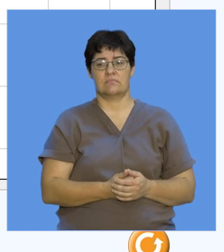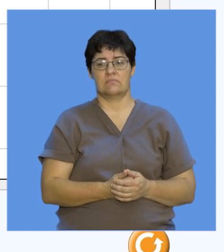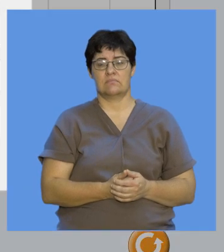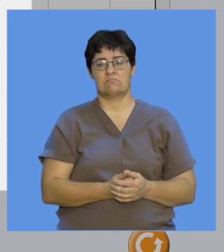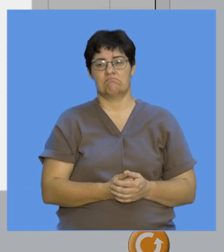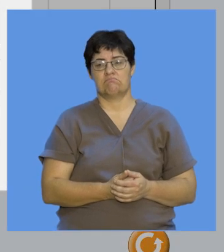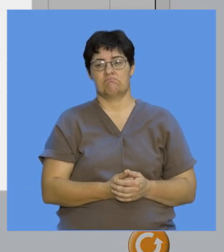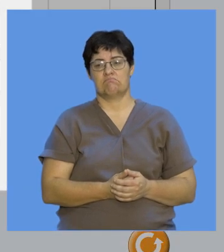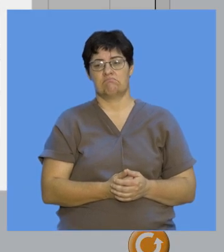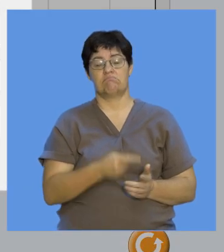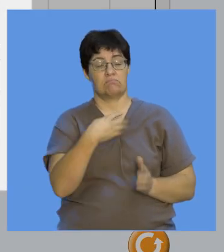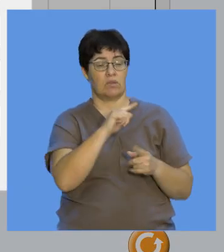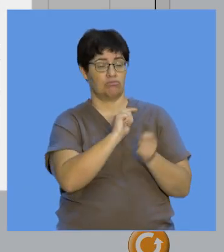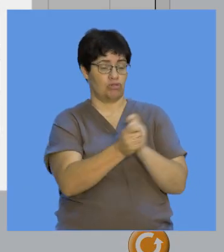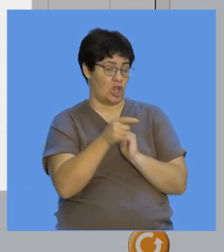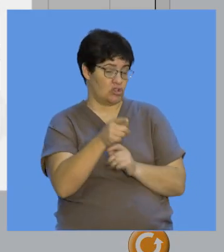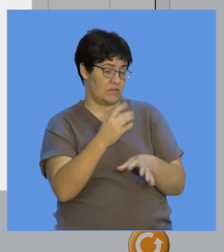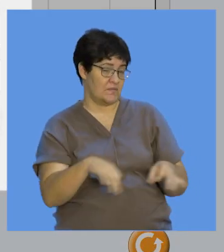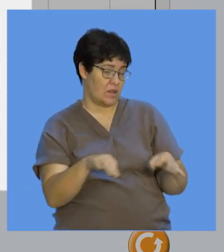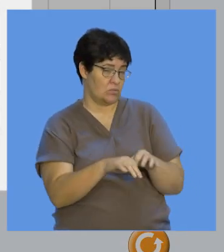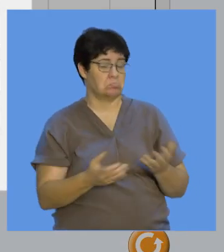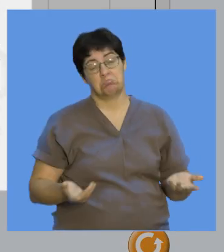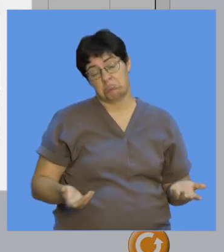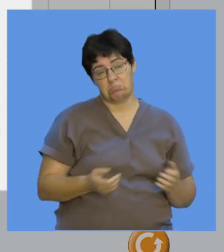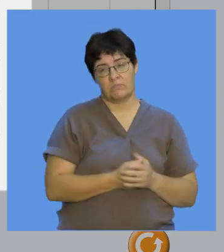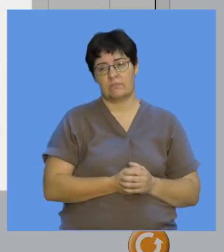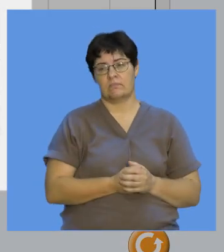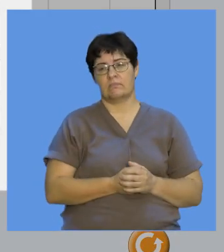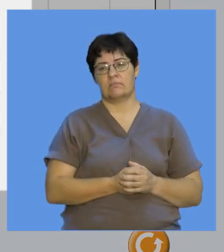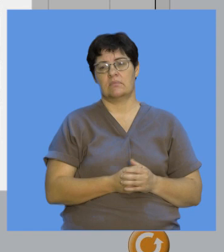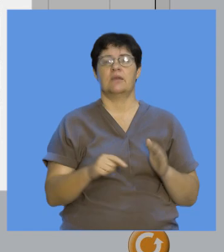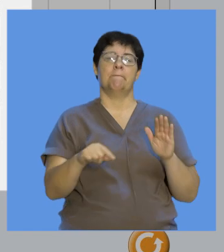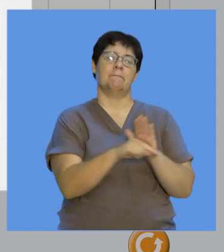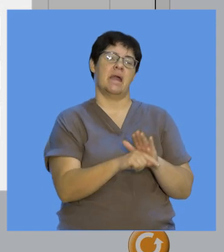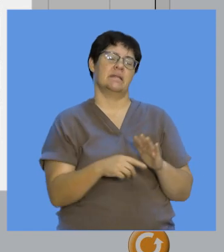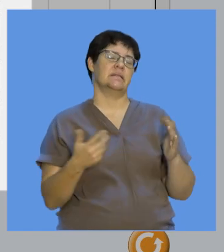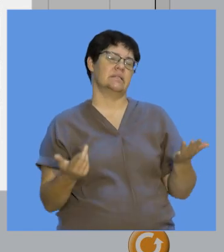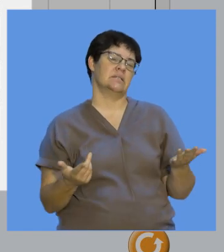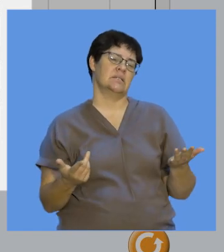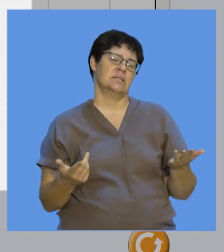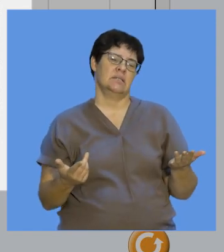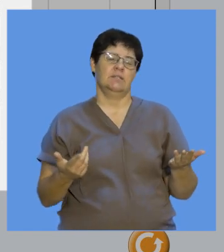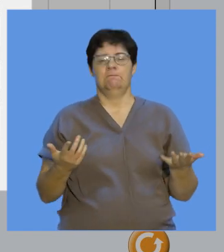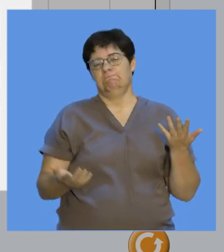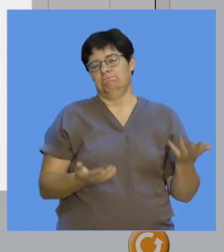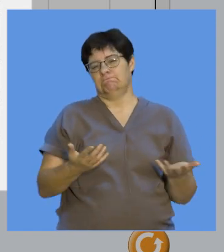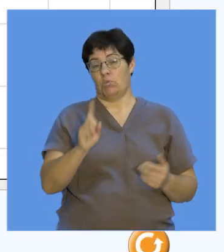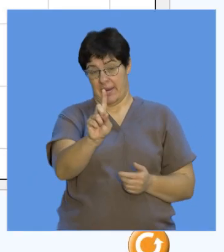change this value. Okay, so let's change that value to minus, let's put it as